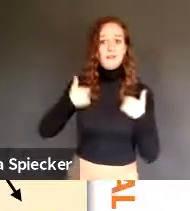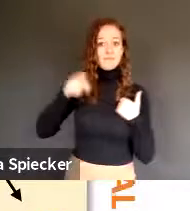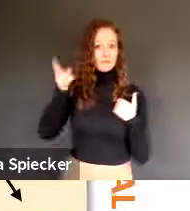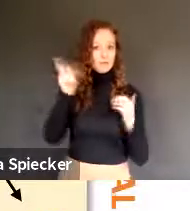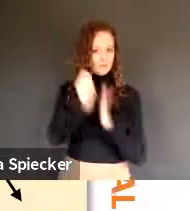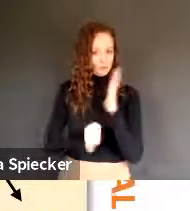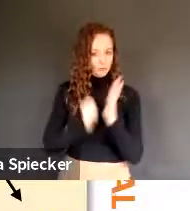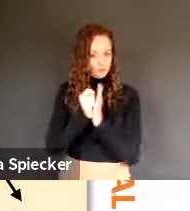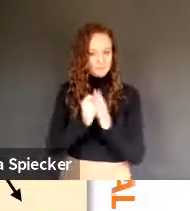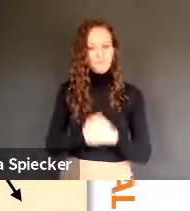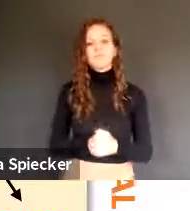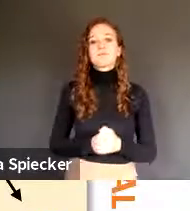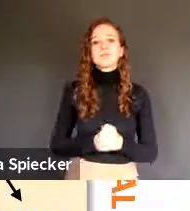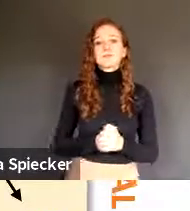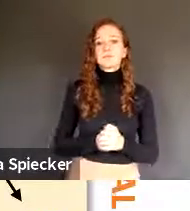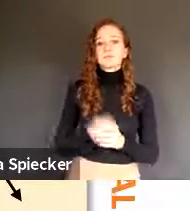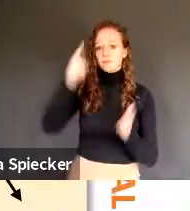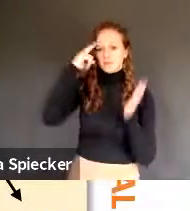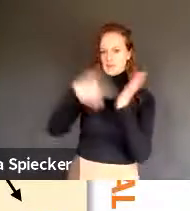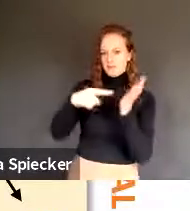history stage of kelp.